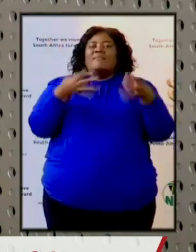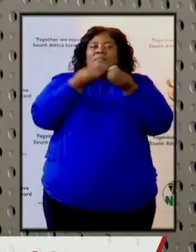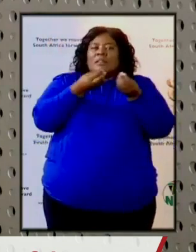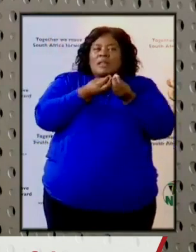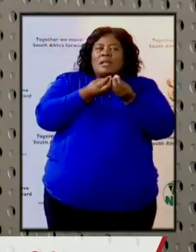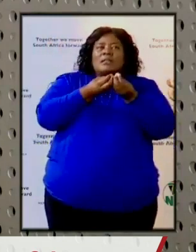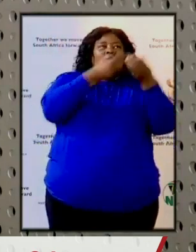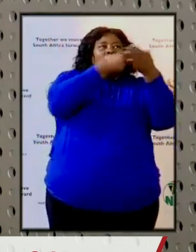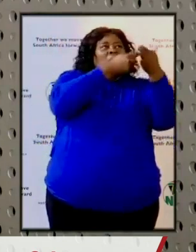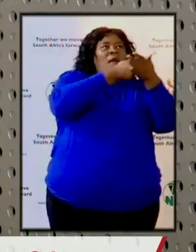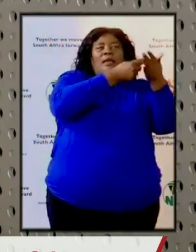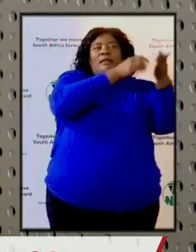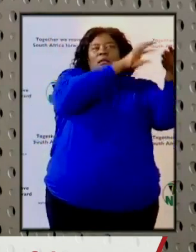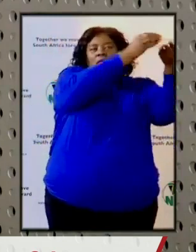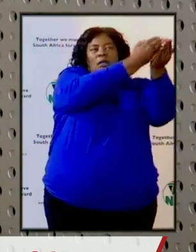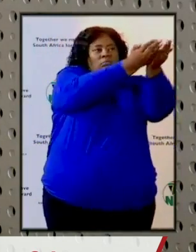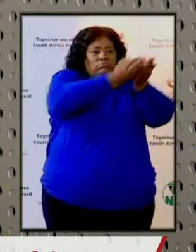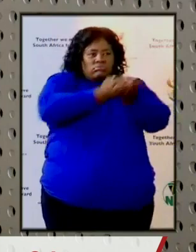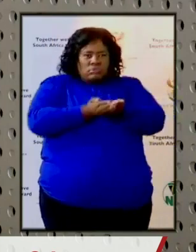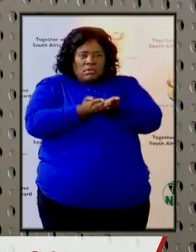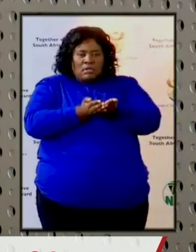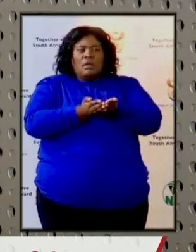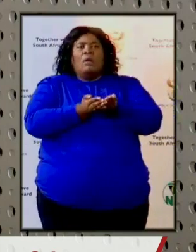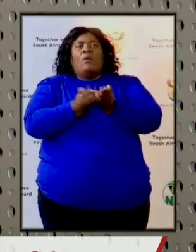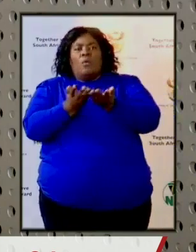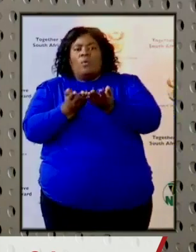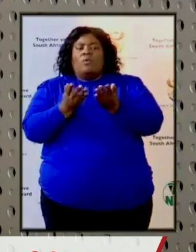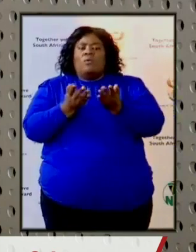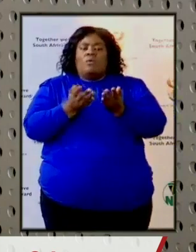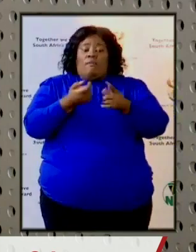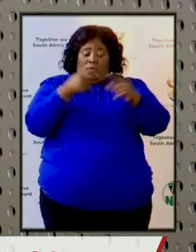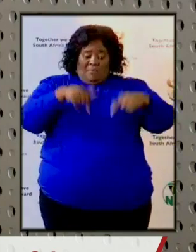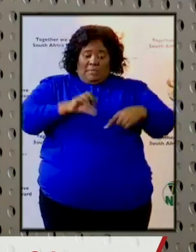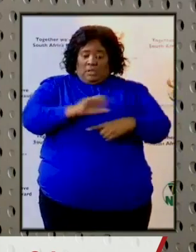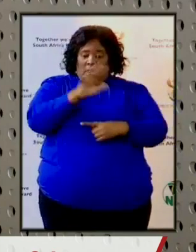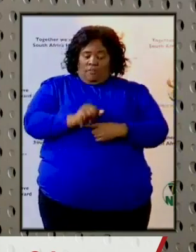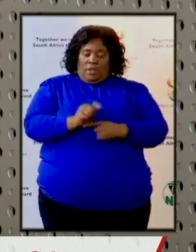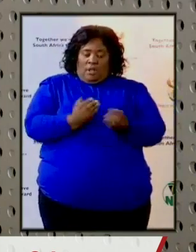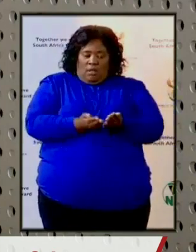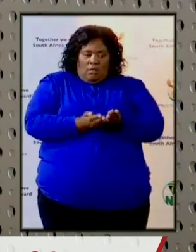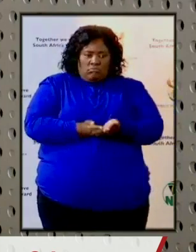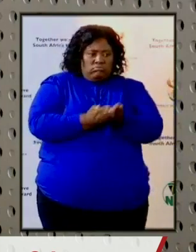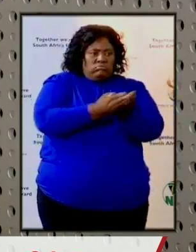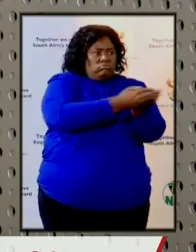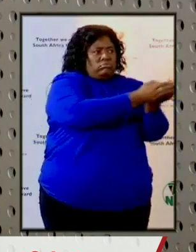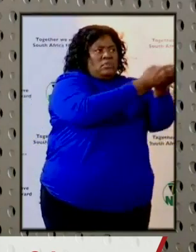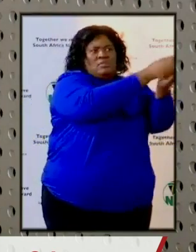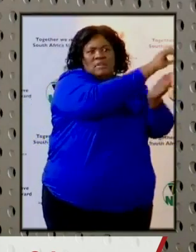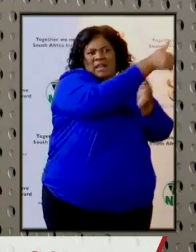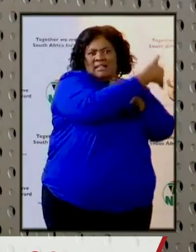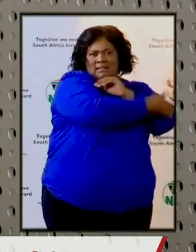are arriving into the country or leaving the country, especially to our neighboring states.